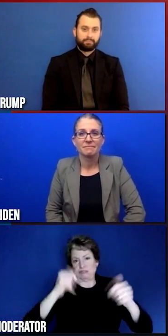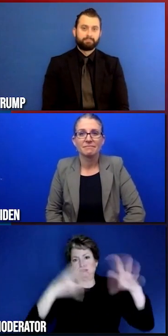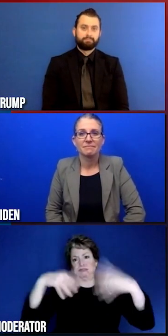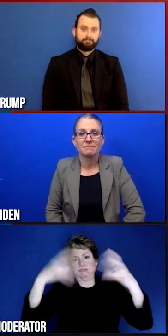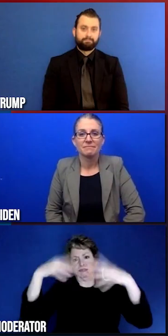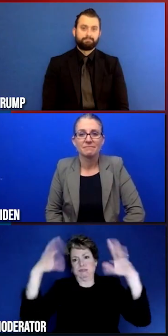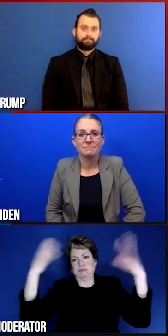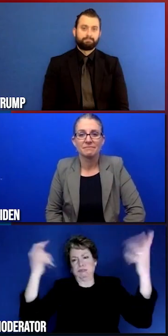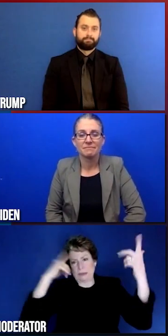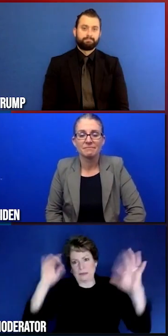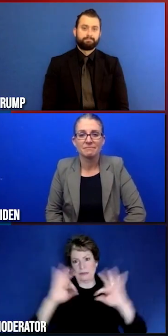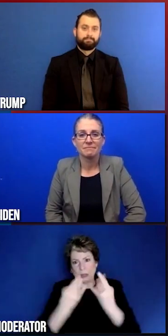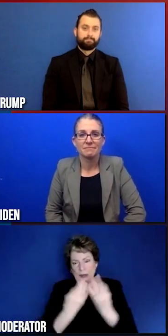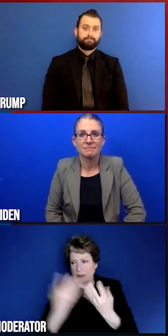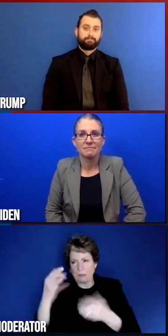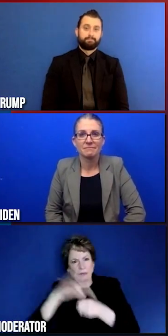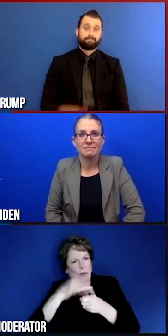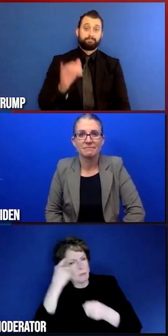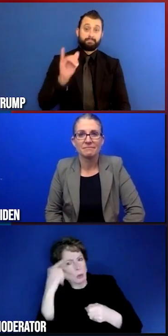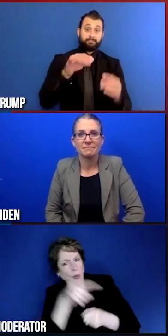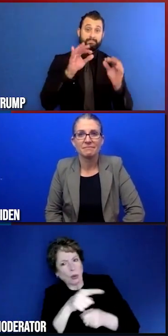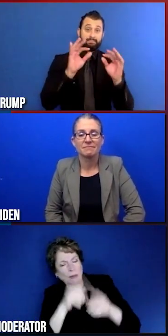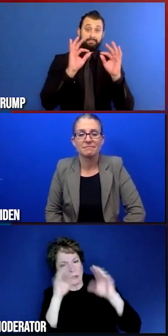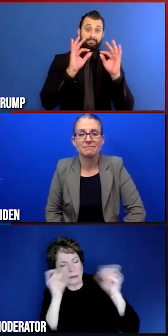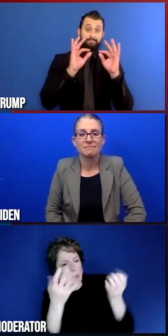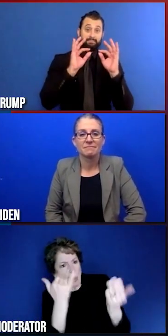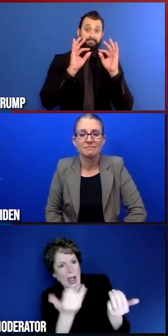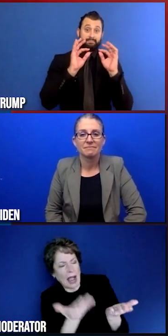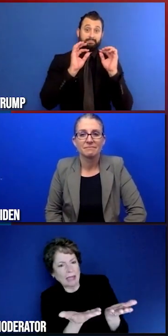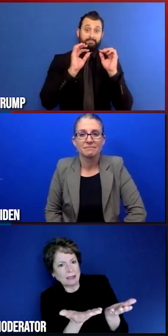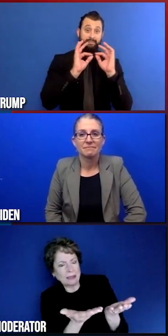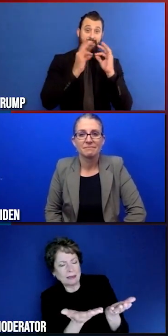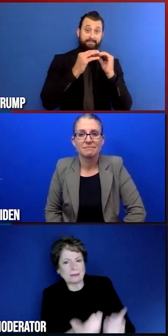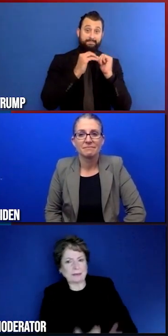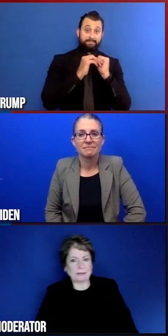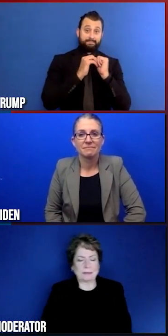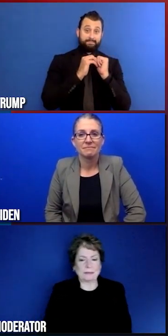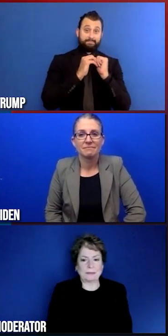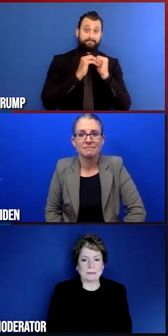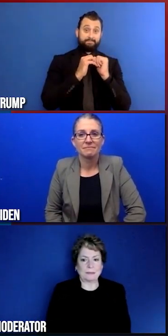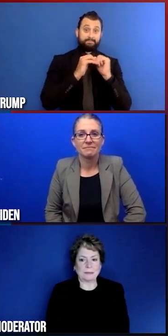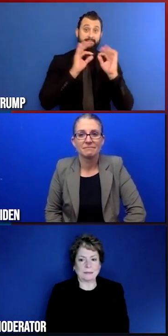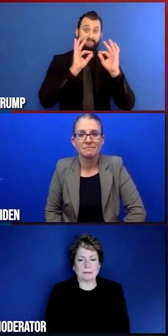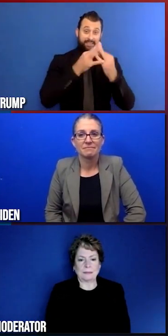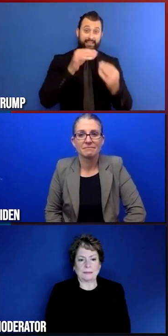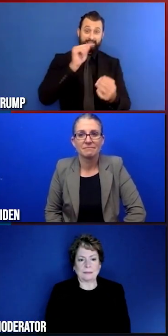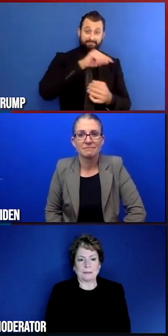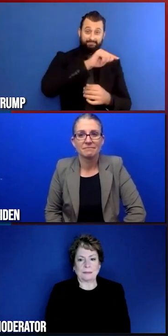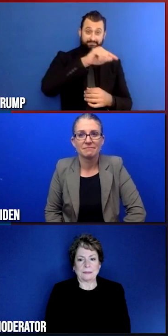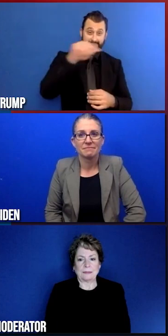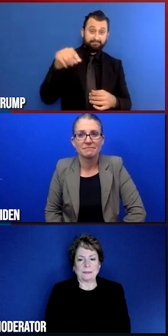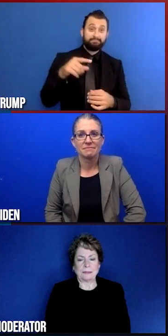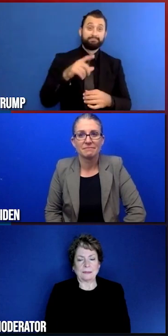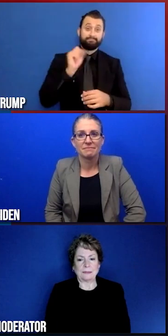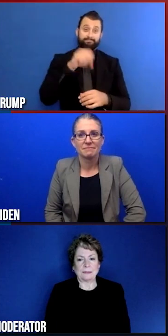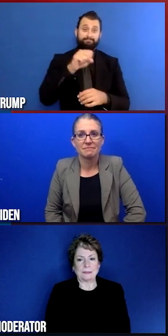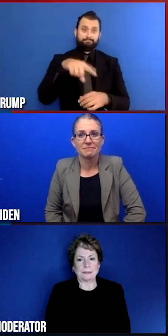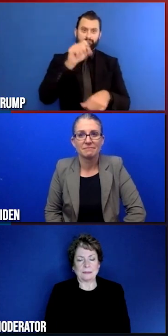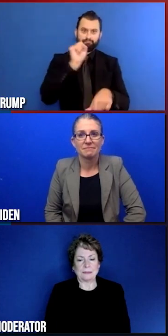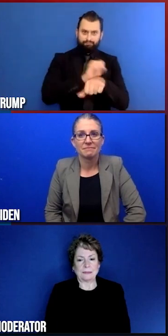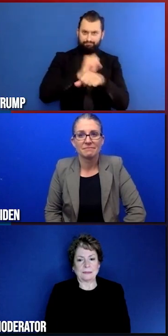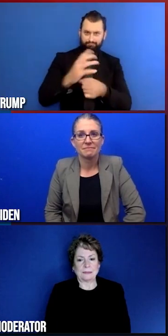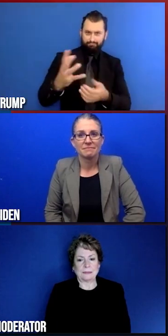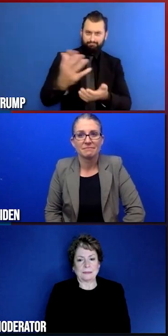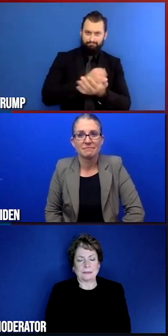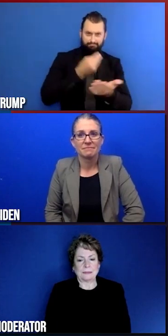about are employed heavily, and they are making a lot of money, more money than they've ever made. If you look at the kind of numbers that we produce